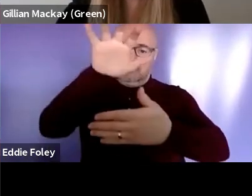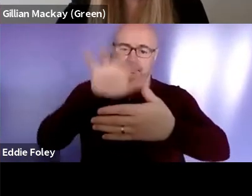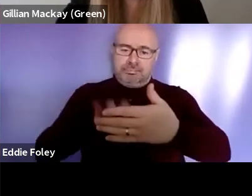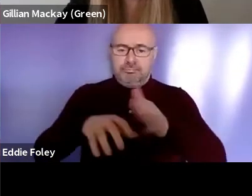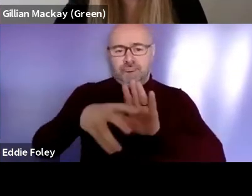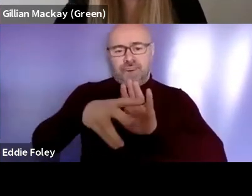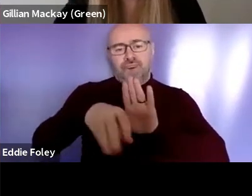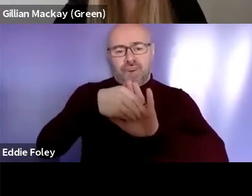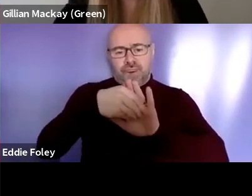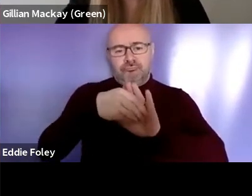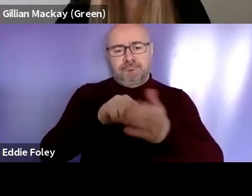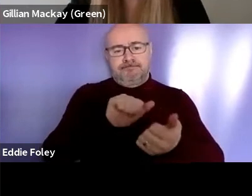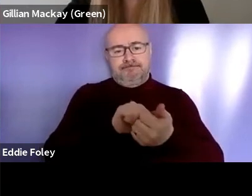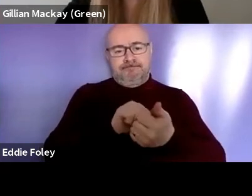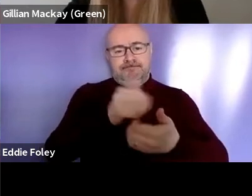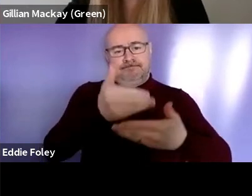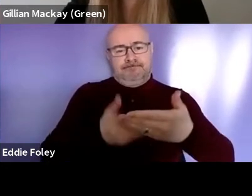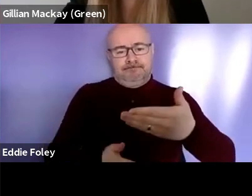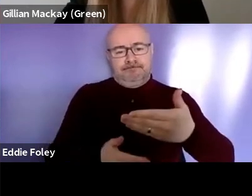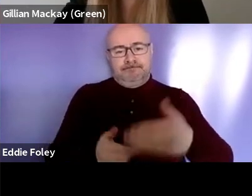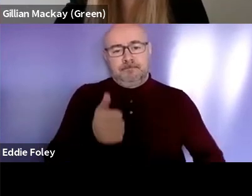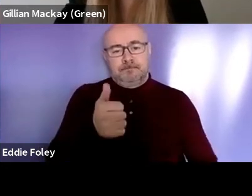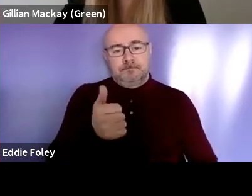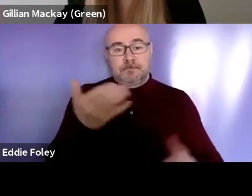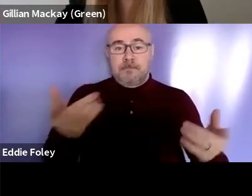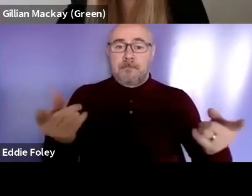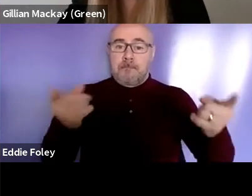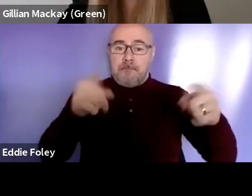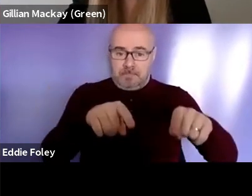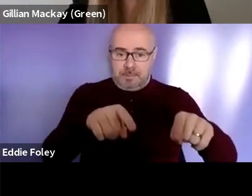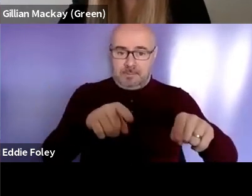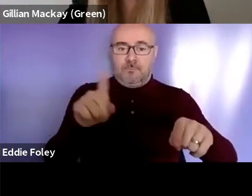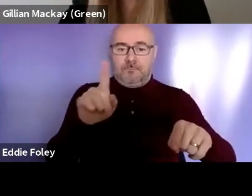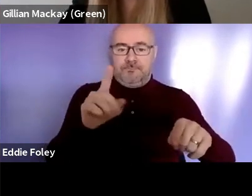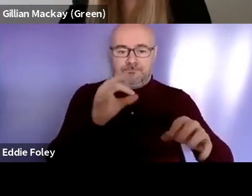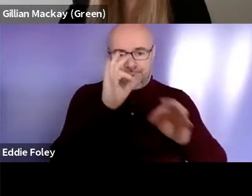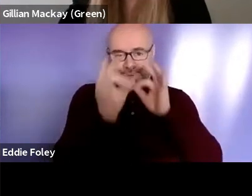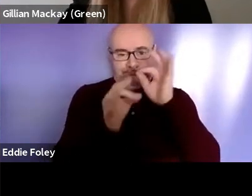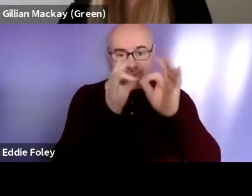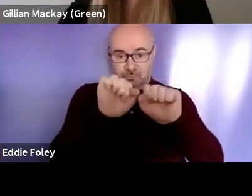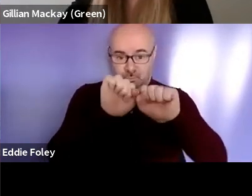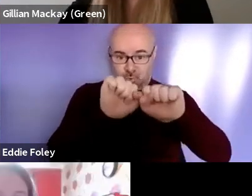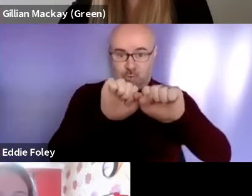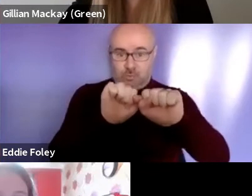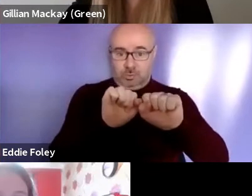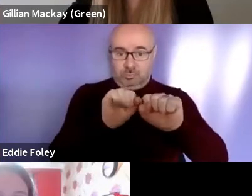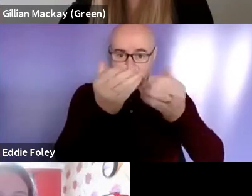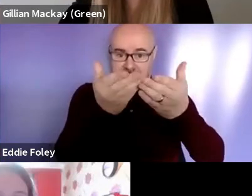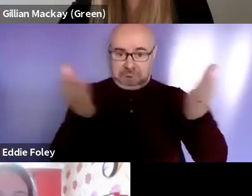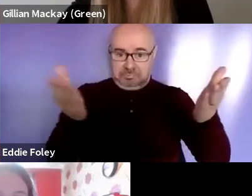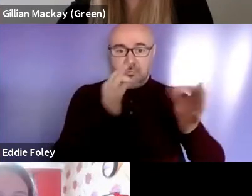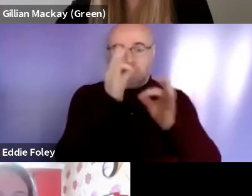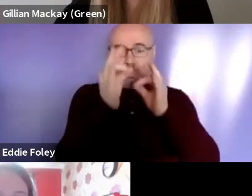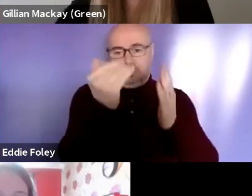So we are now back to discussing the questions that have been put by people. We'll get round to some of the themes that have